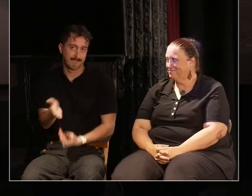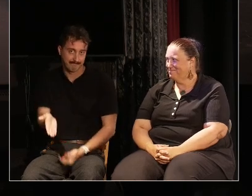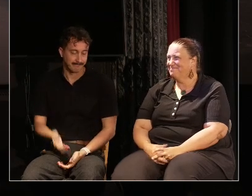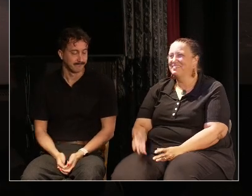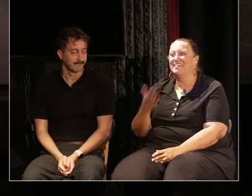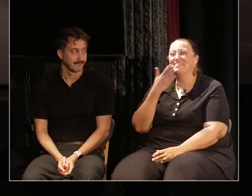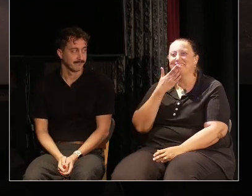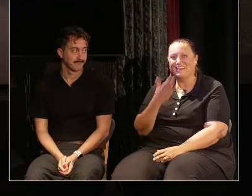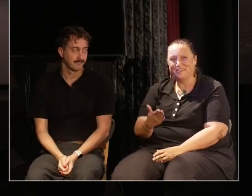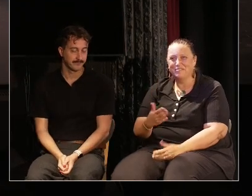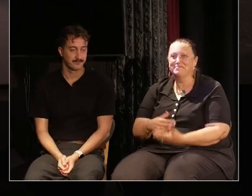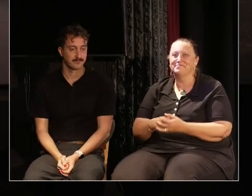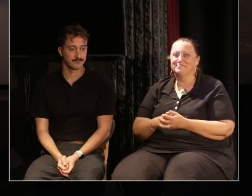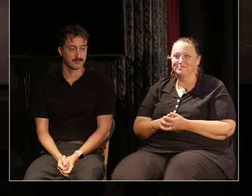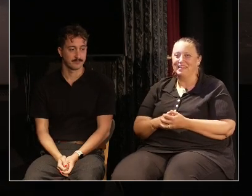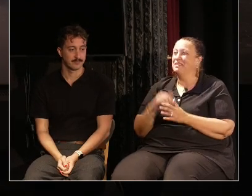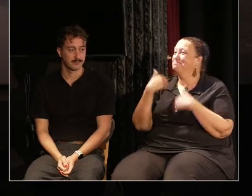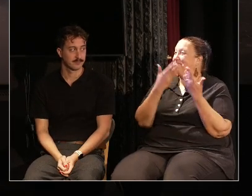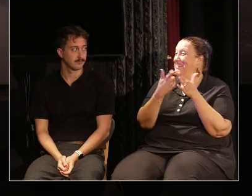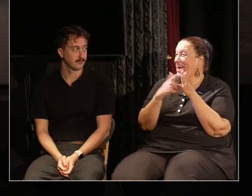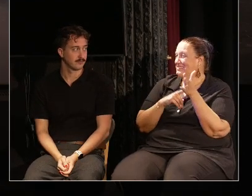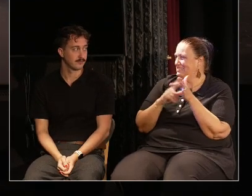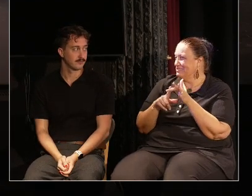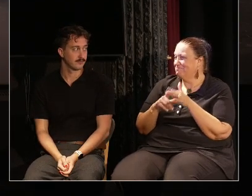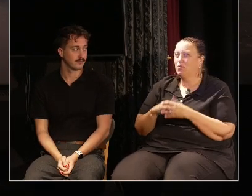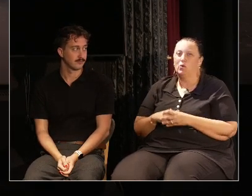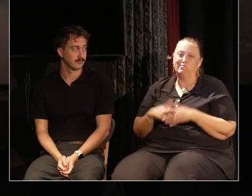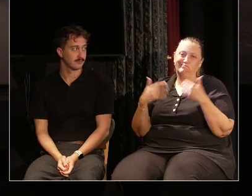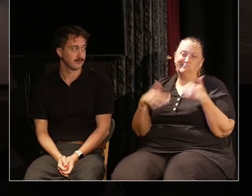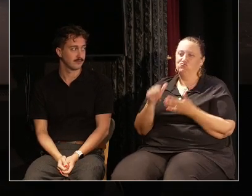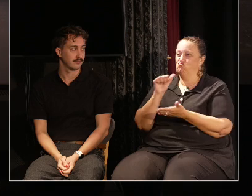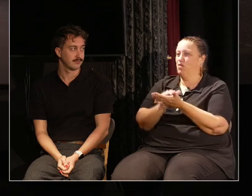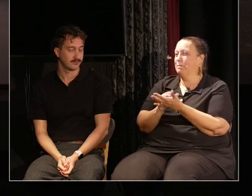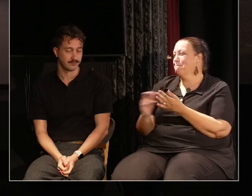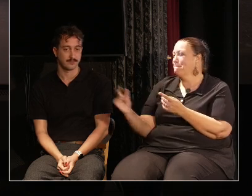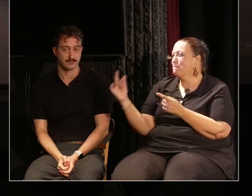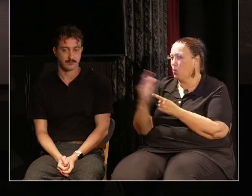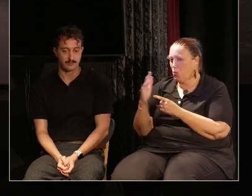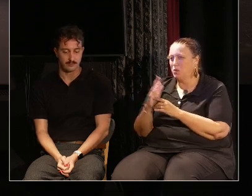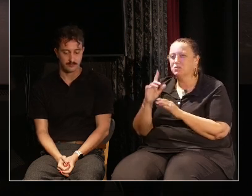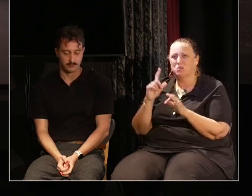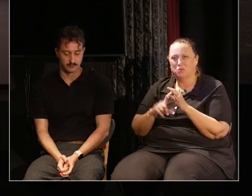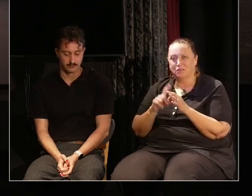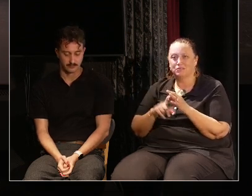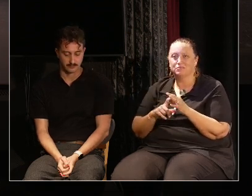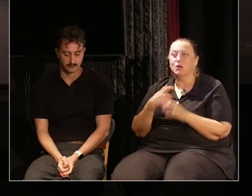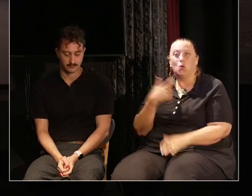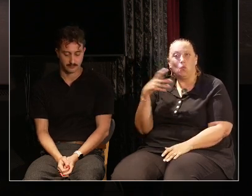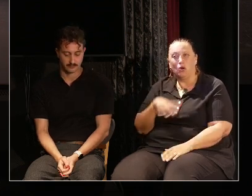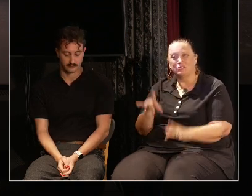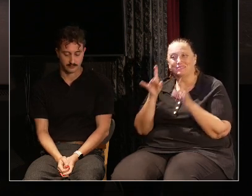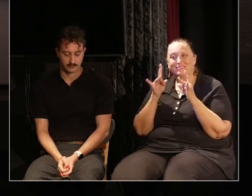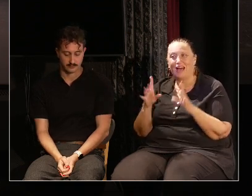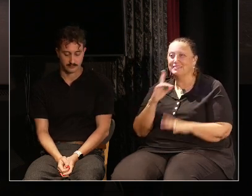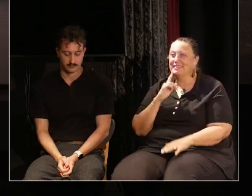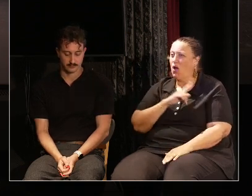And on to you, Kate. Oh, well, it's a really important question, and I would start by saying that absolutely we do not